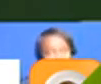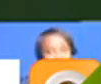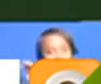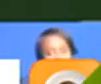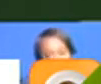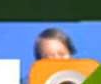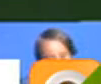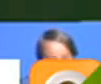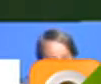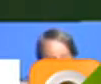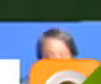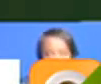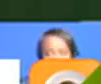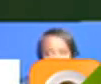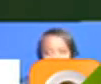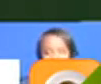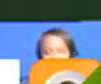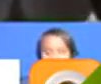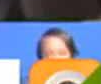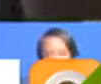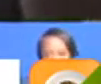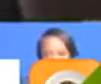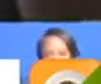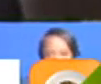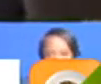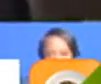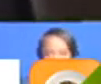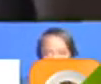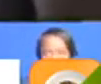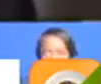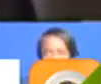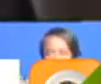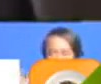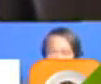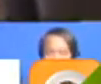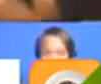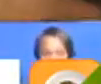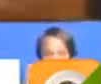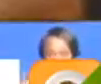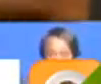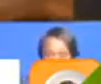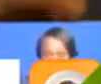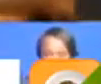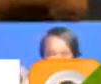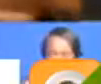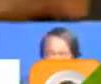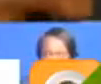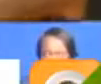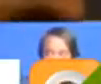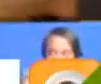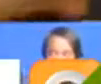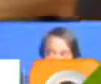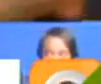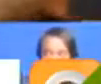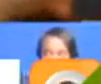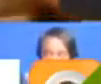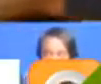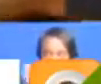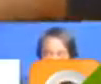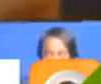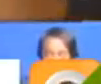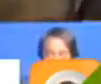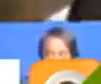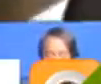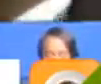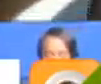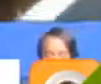reps. Wasimame. Can we round of applause for them? Sande Sana, thank you very much. We have